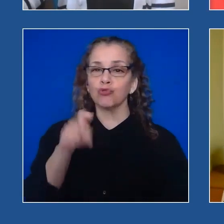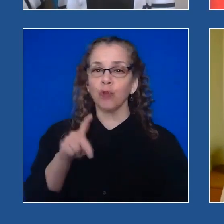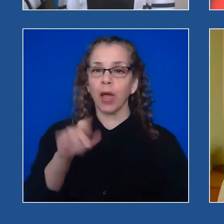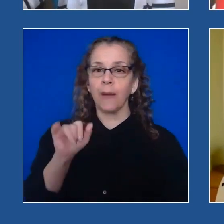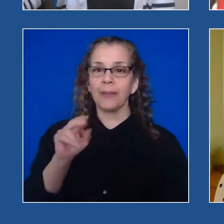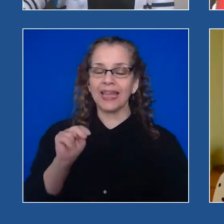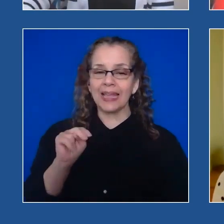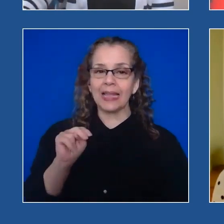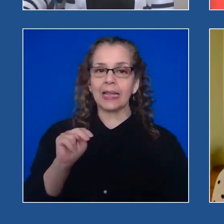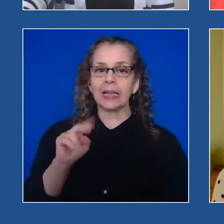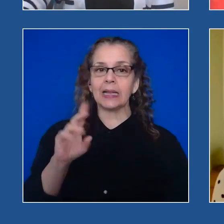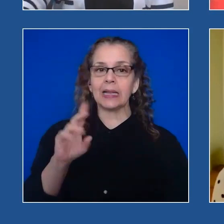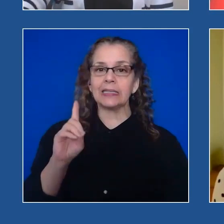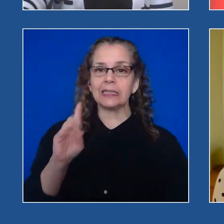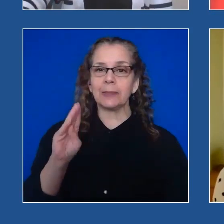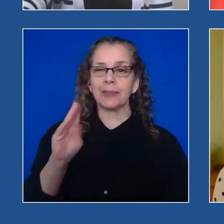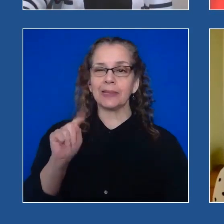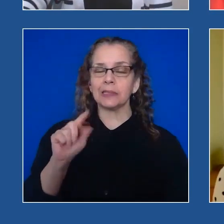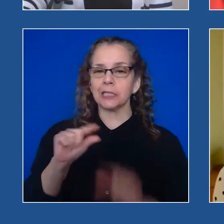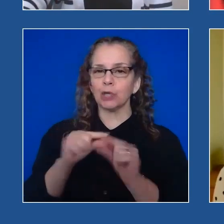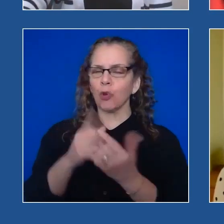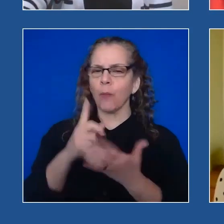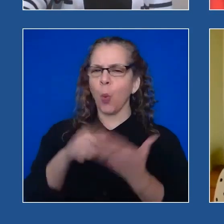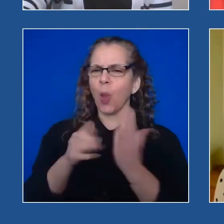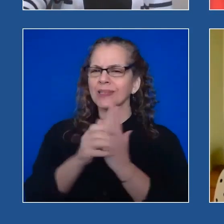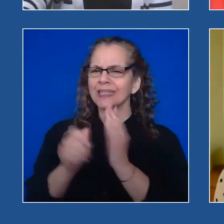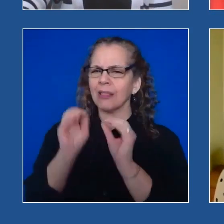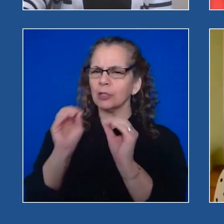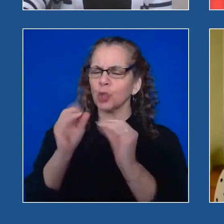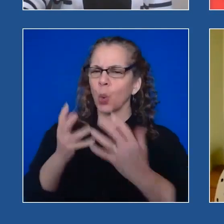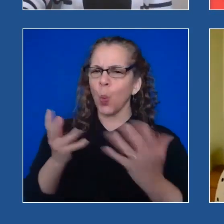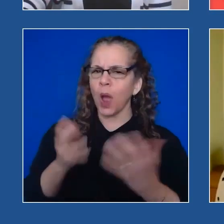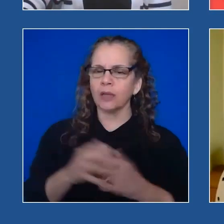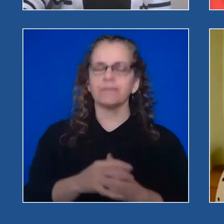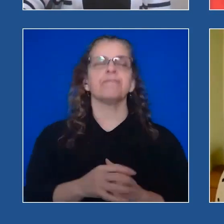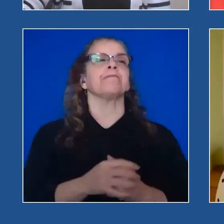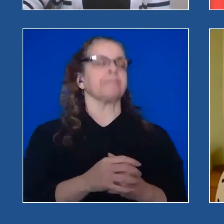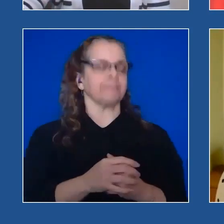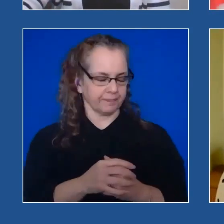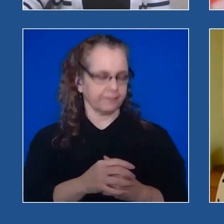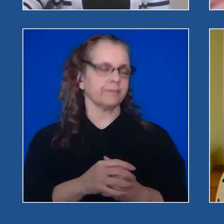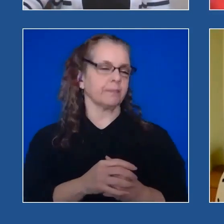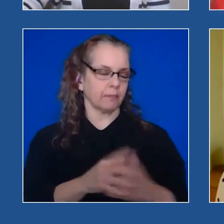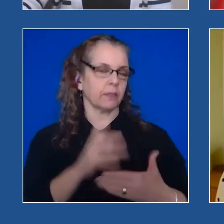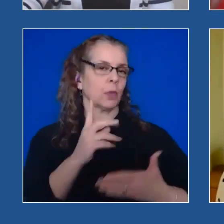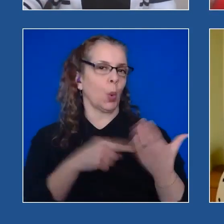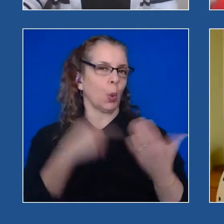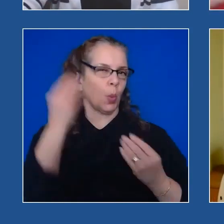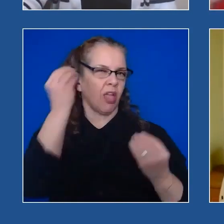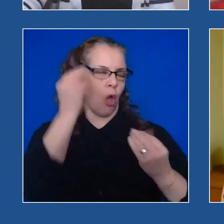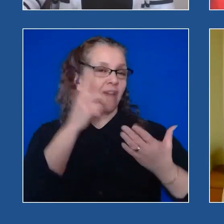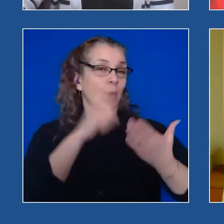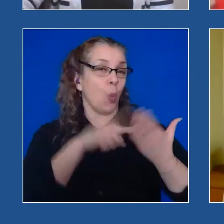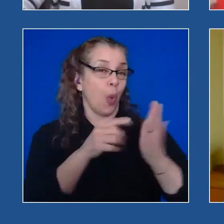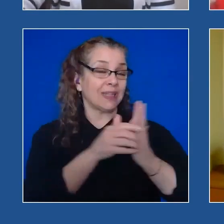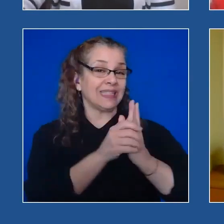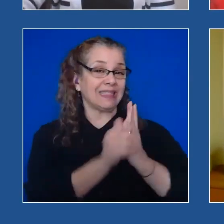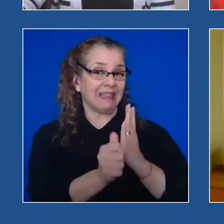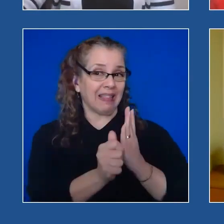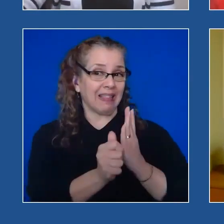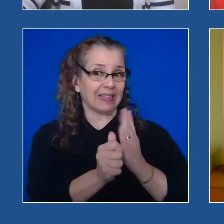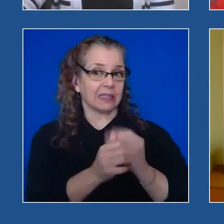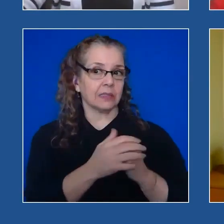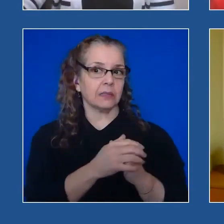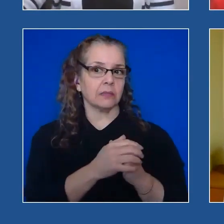Sure. So when we were thinking about selecting the skills that we covered, one of the things that we were